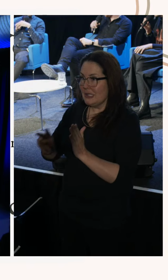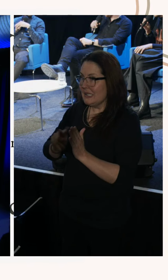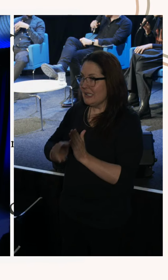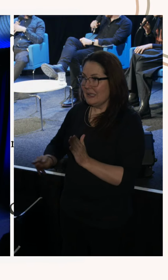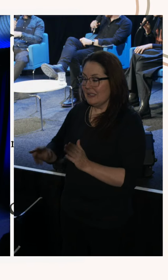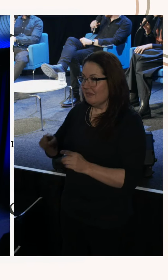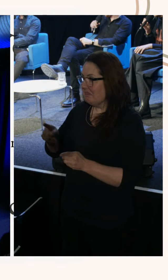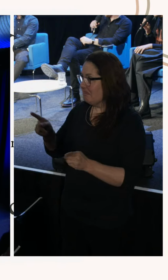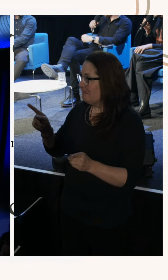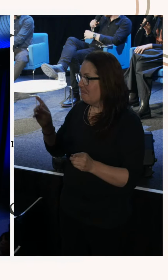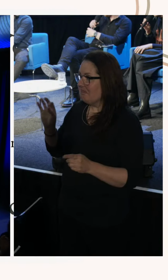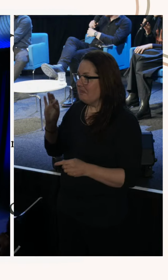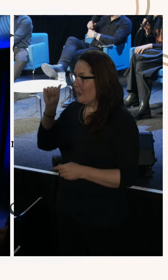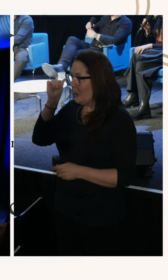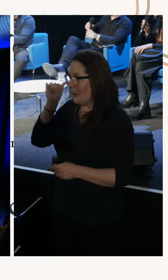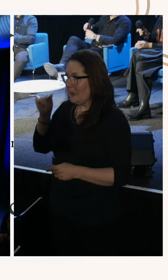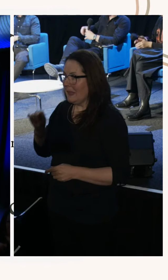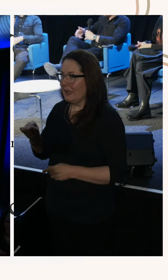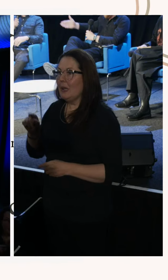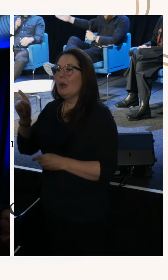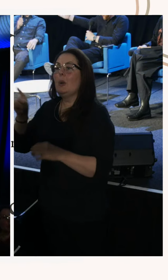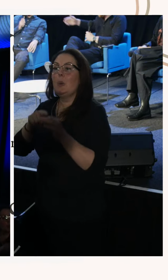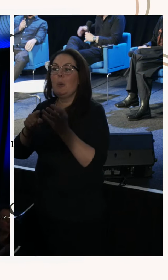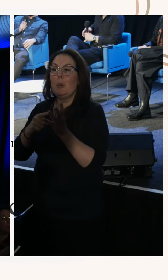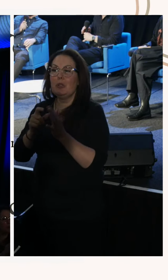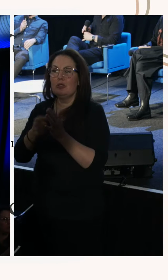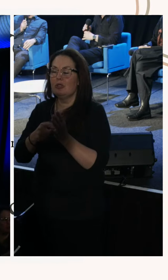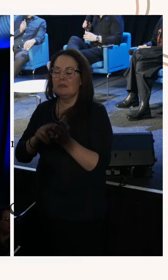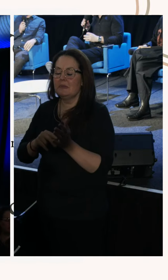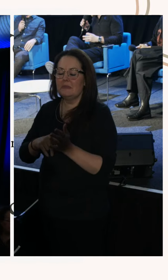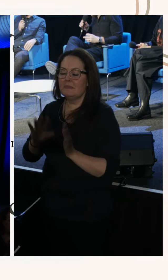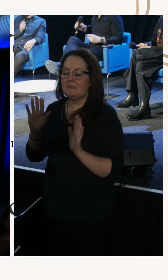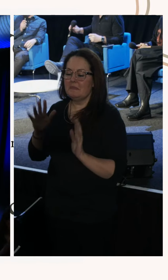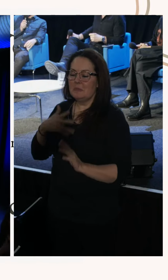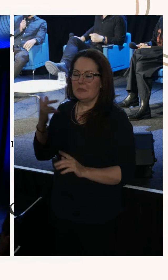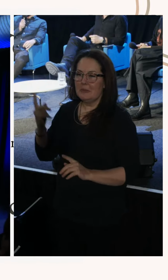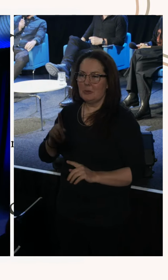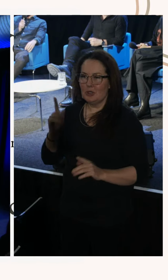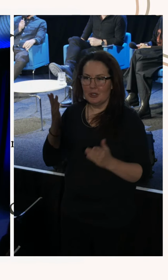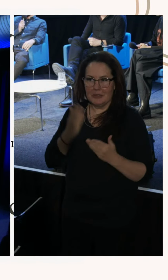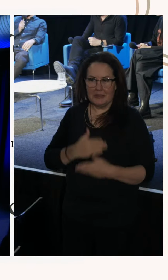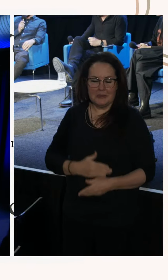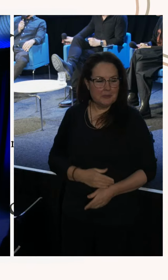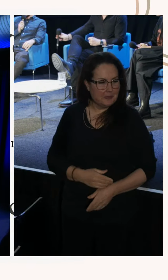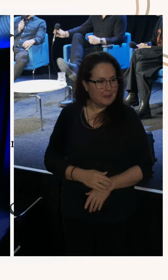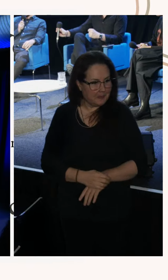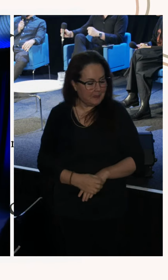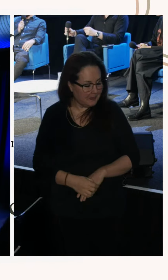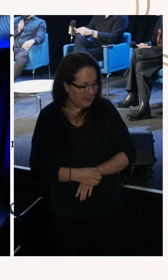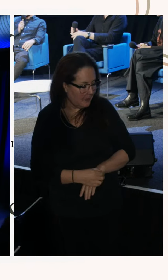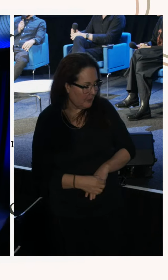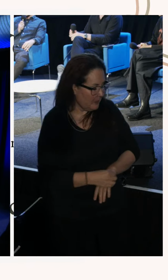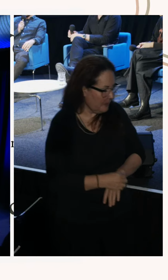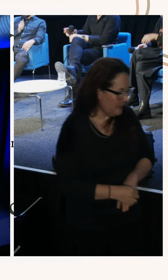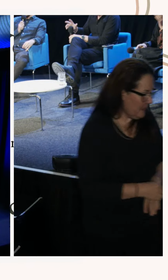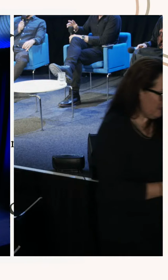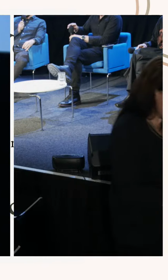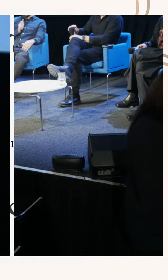Quadrant declined our CIA invitation this evening, by the way. Please carry on. Quadrant declines many of